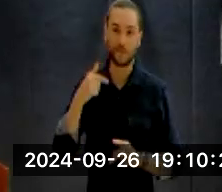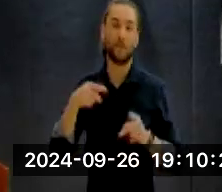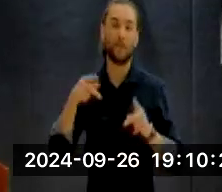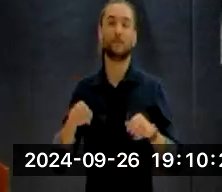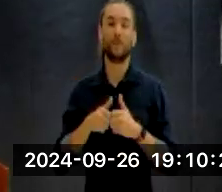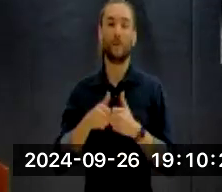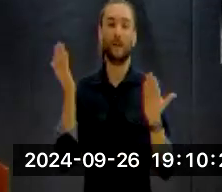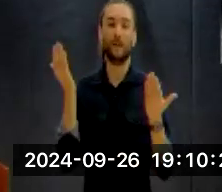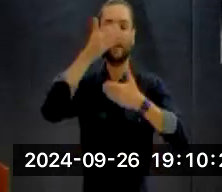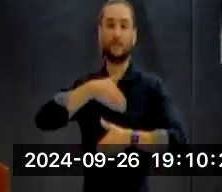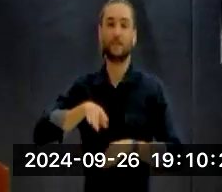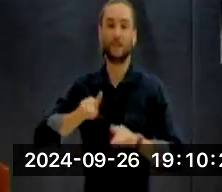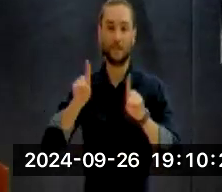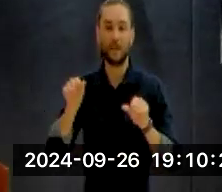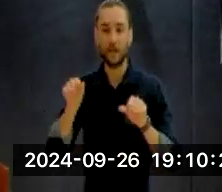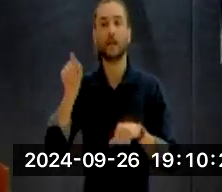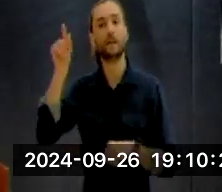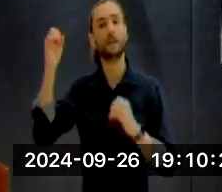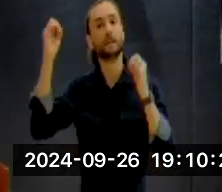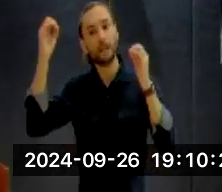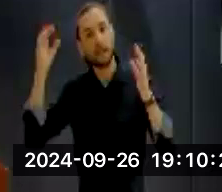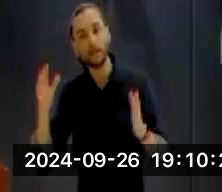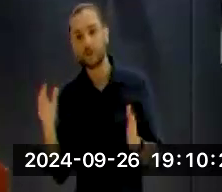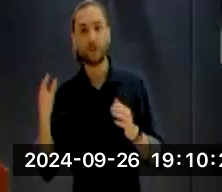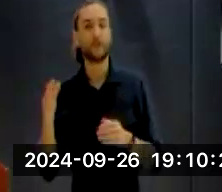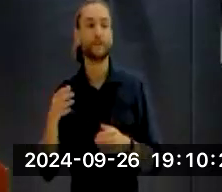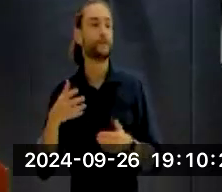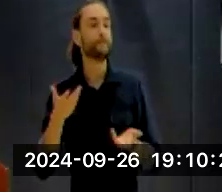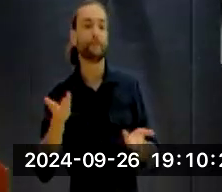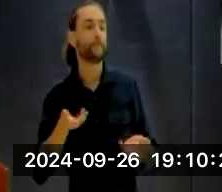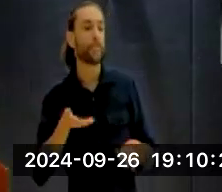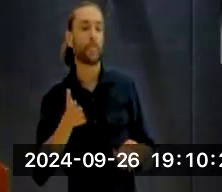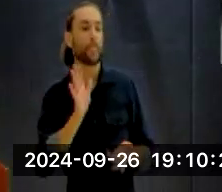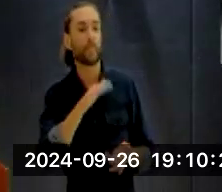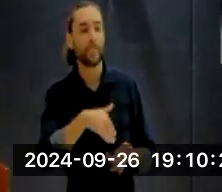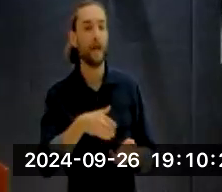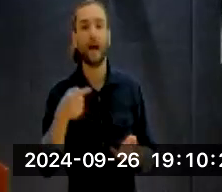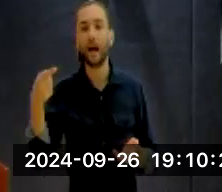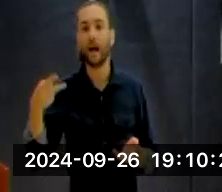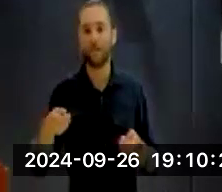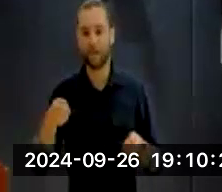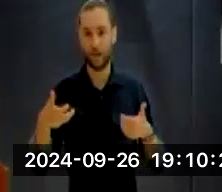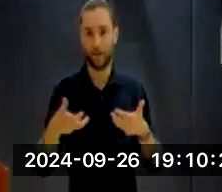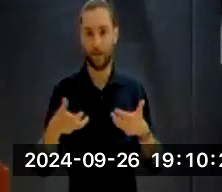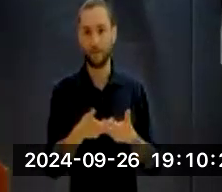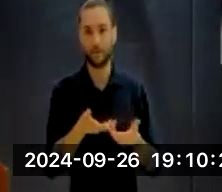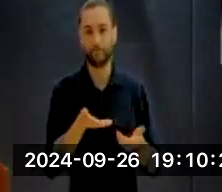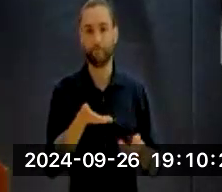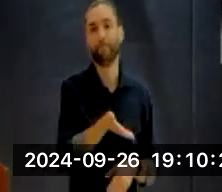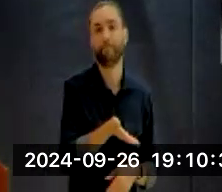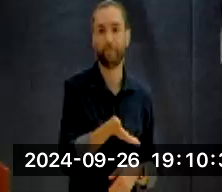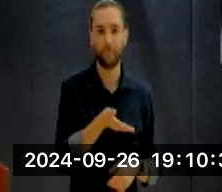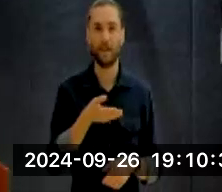lot of times teachers find either give half the accommodation for the student because they fear that it's